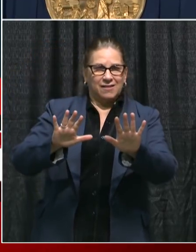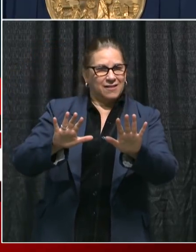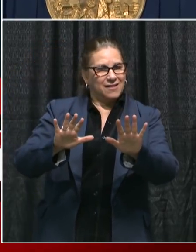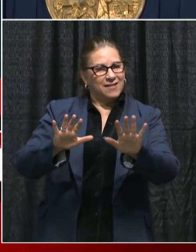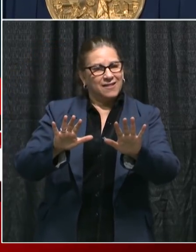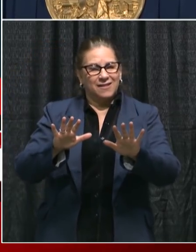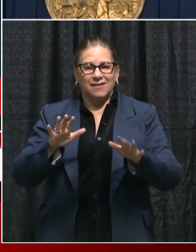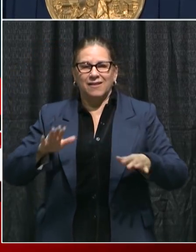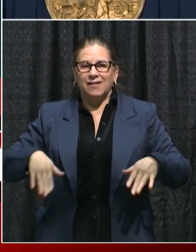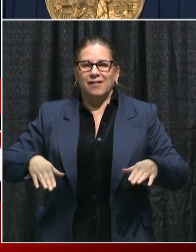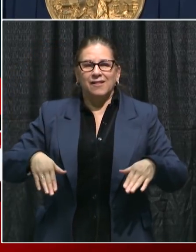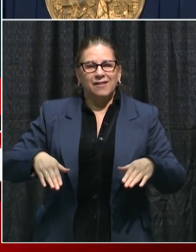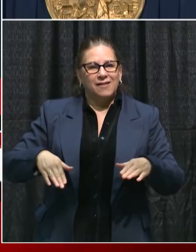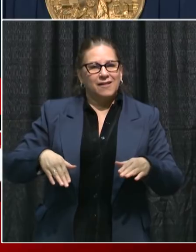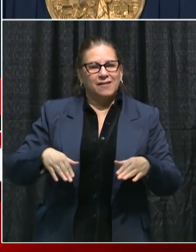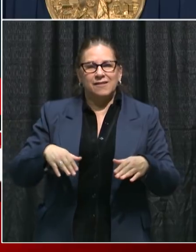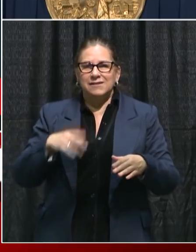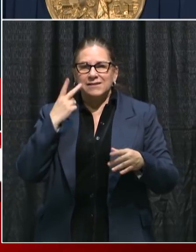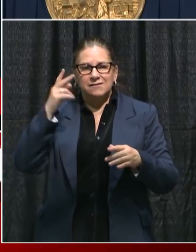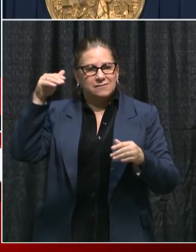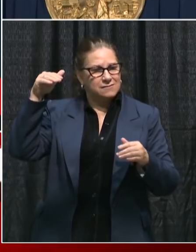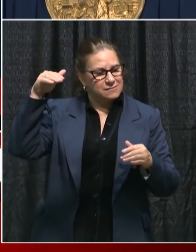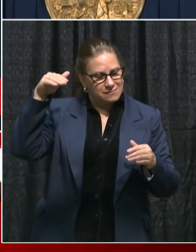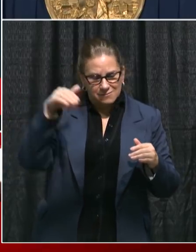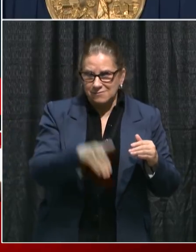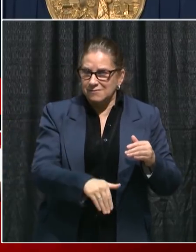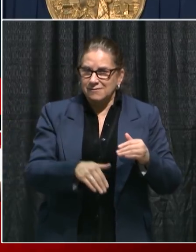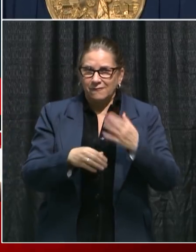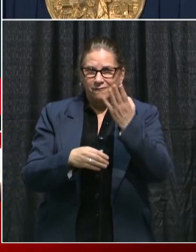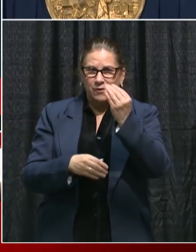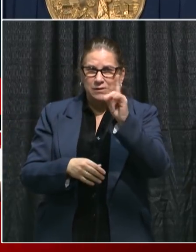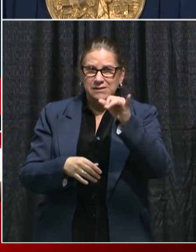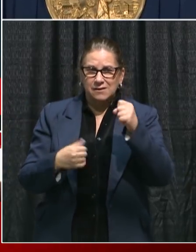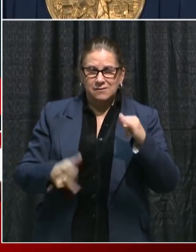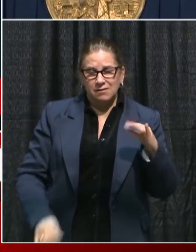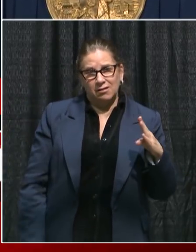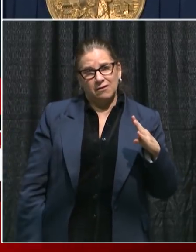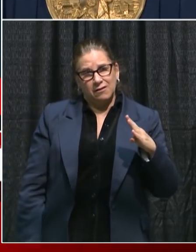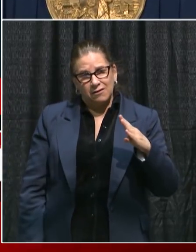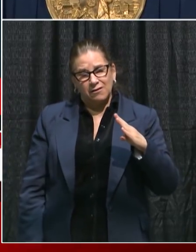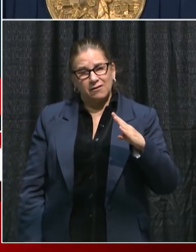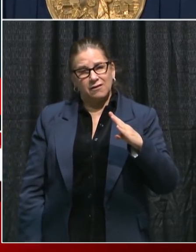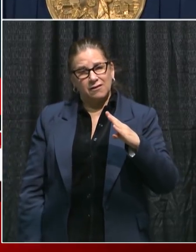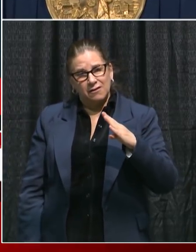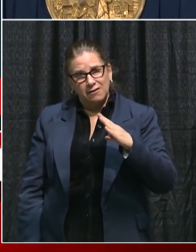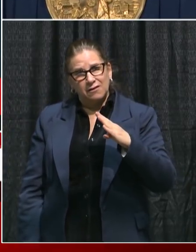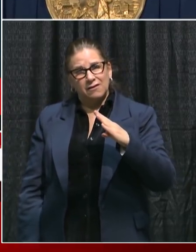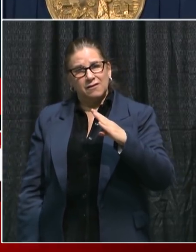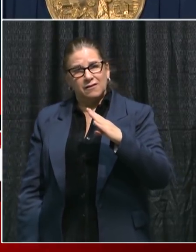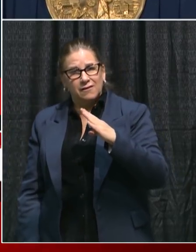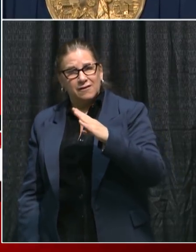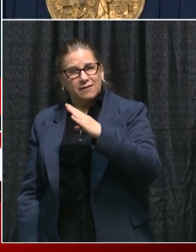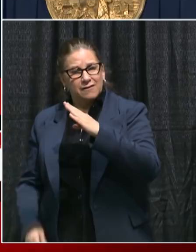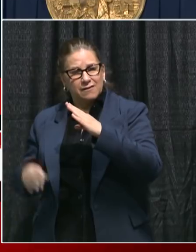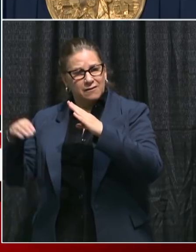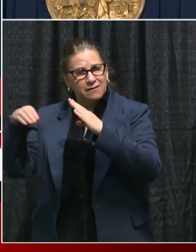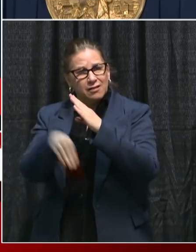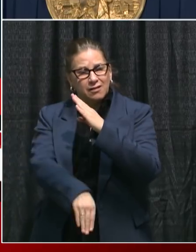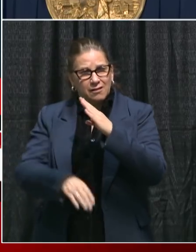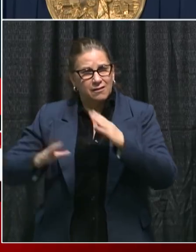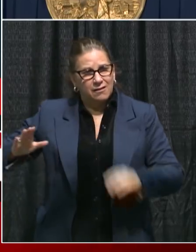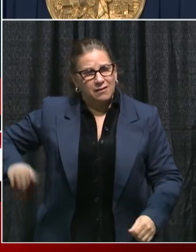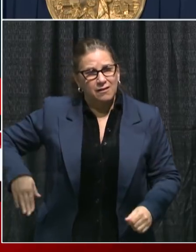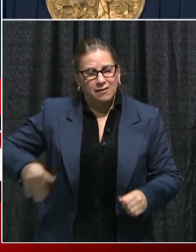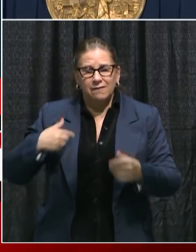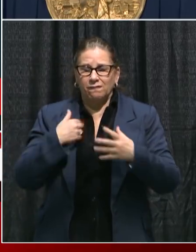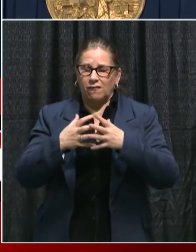transmission. And so we continue to have a lot of work to do to stop the spread of the virus in our city. In